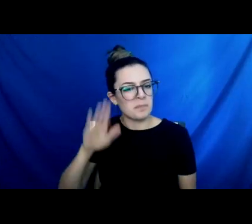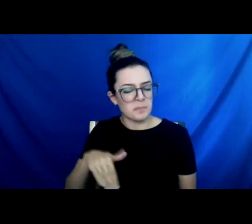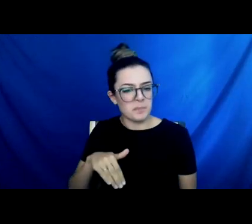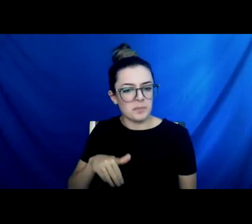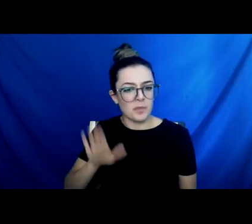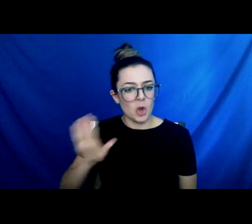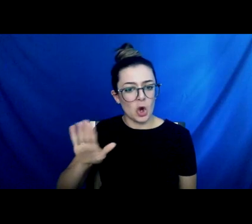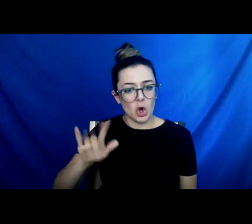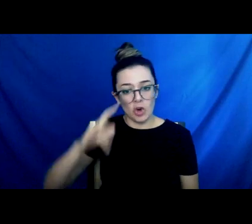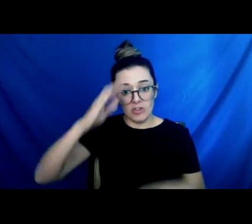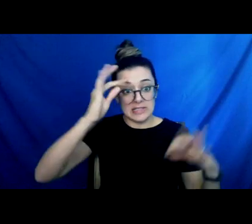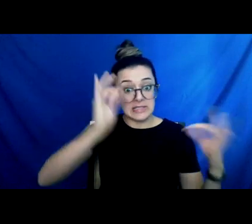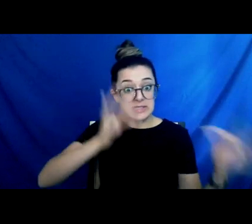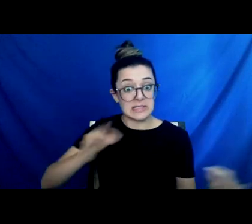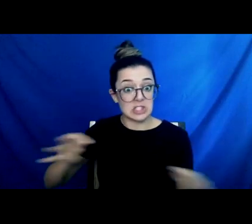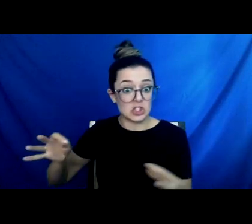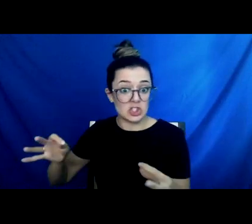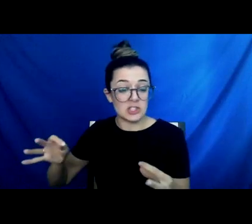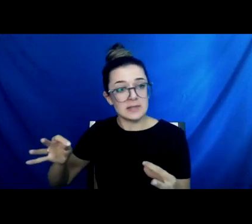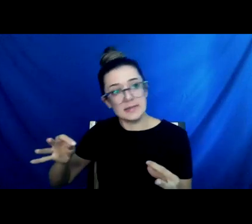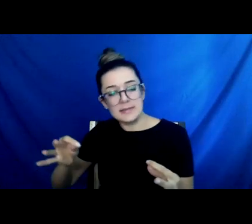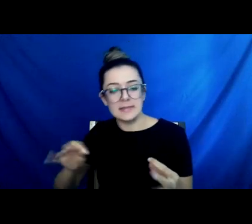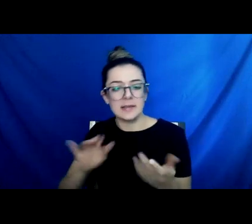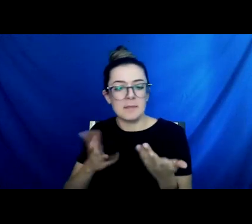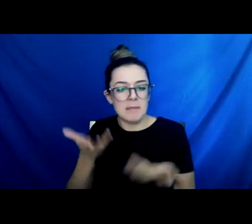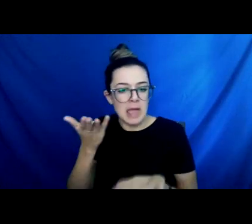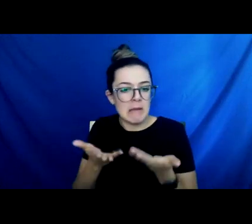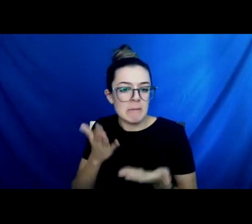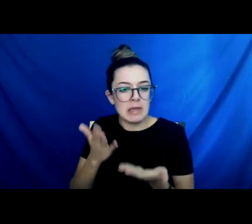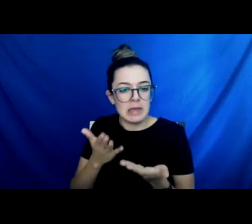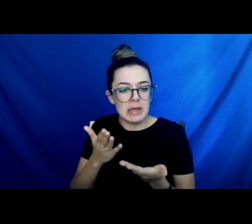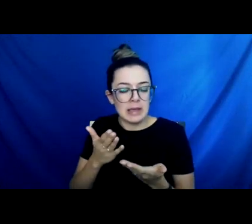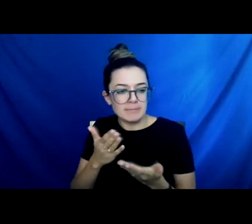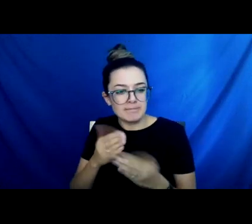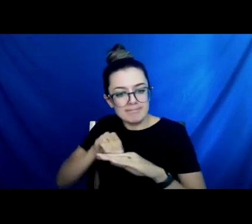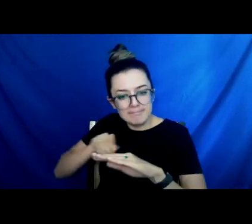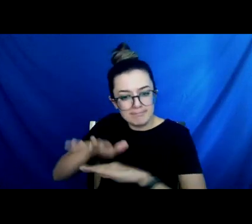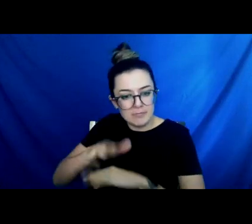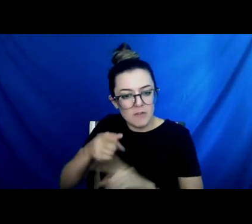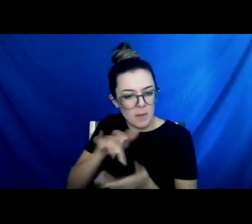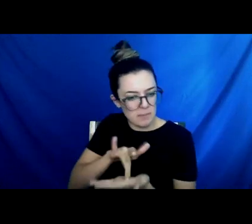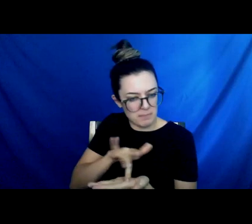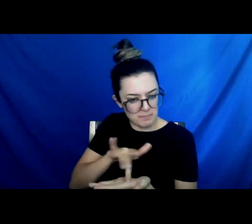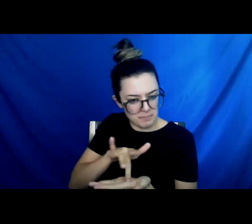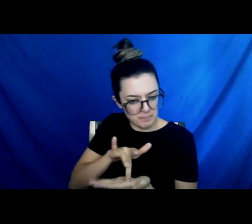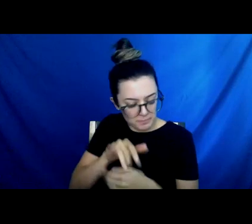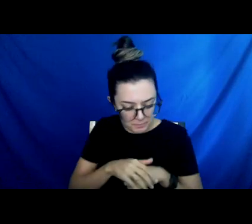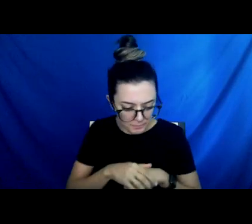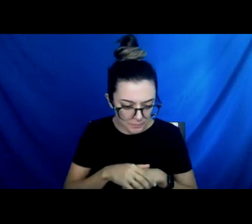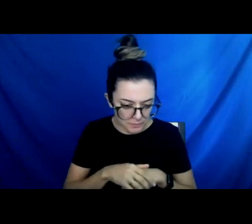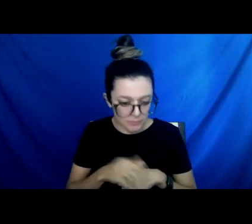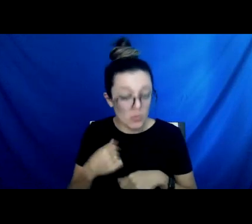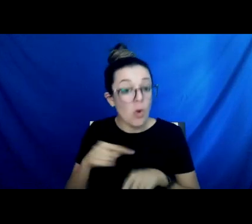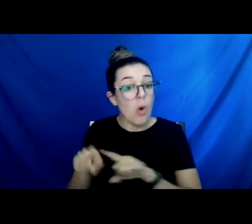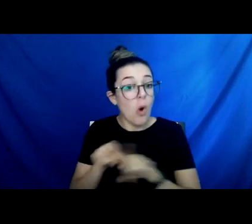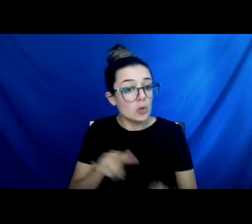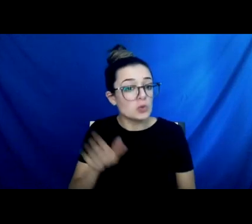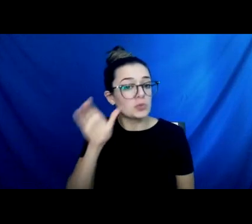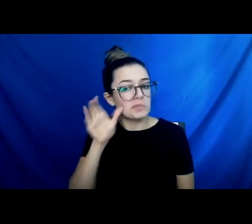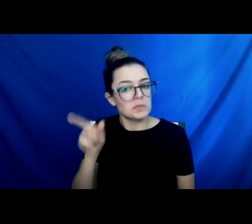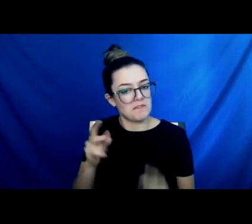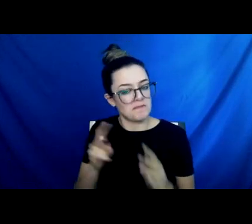of influence in terms of medication. I also had heard that she was quite depressed. So I began to wonder